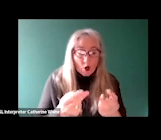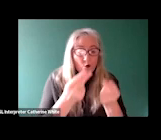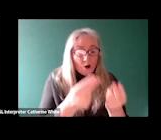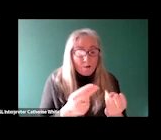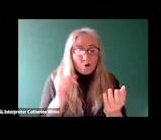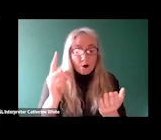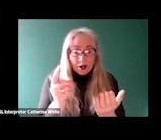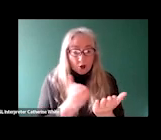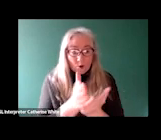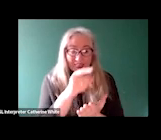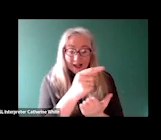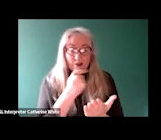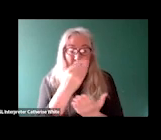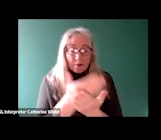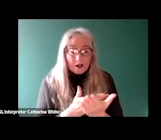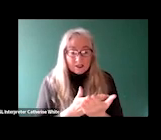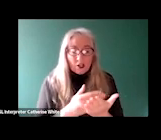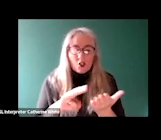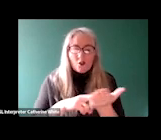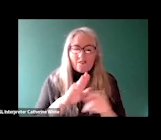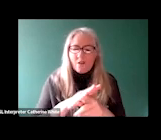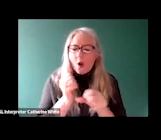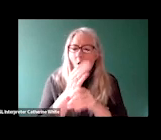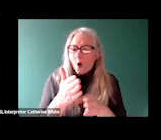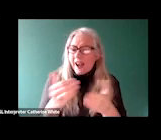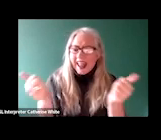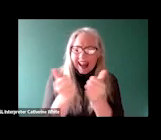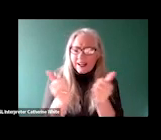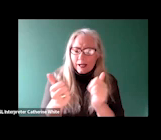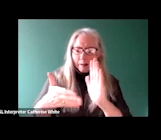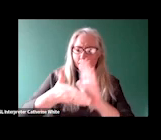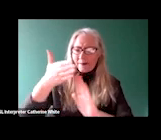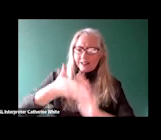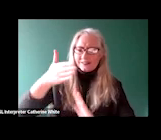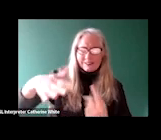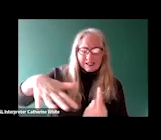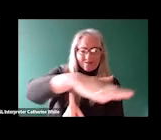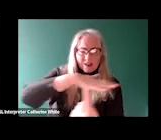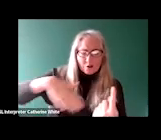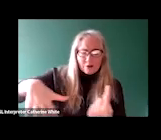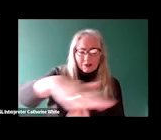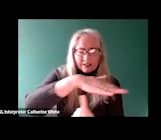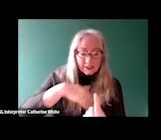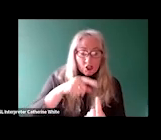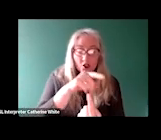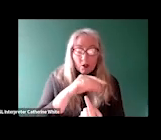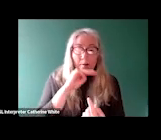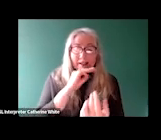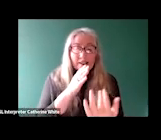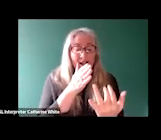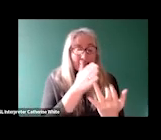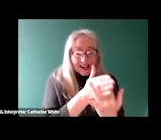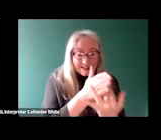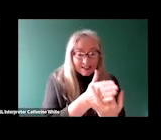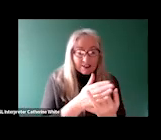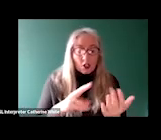given in this document are applicable across the full spectrum of the built environment. And these functional accessibility and usability